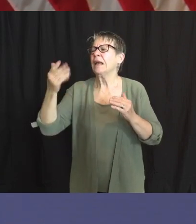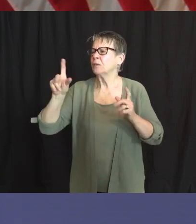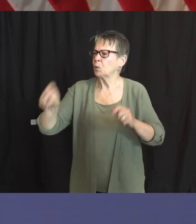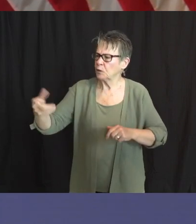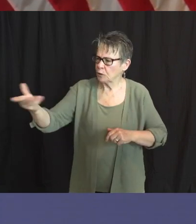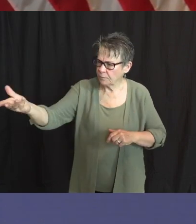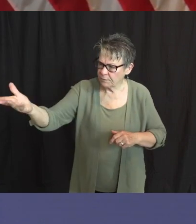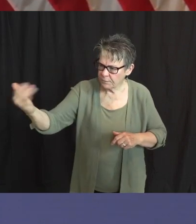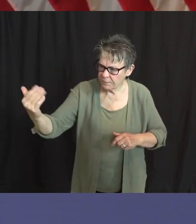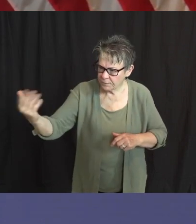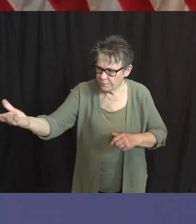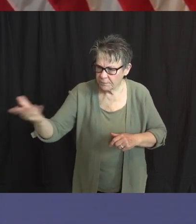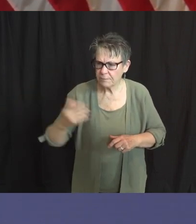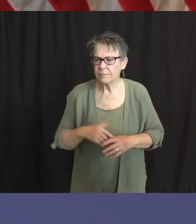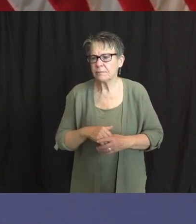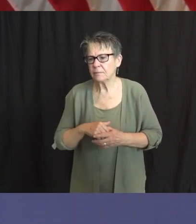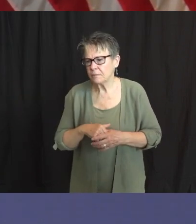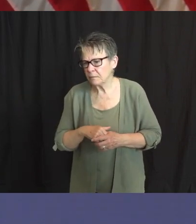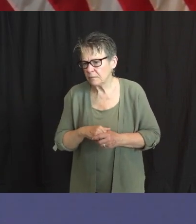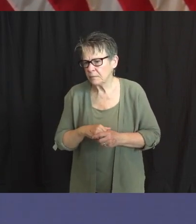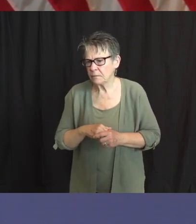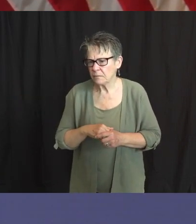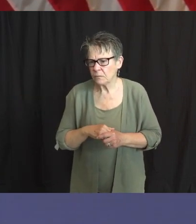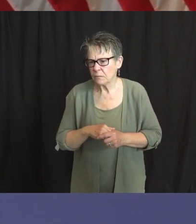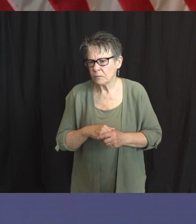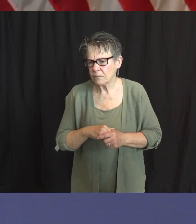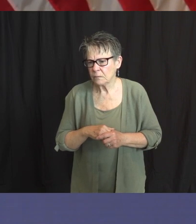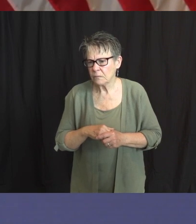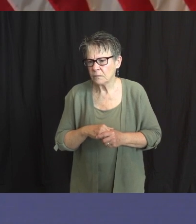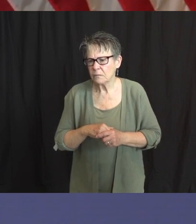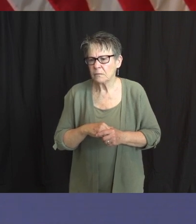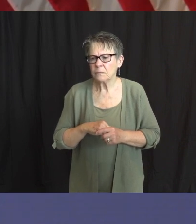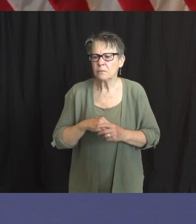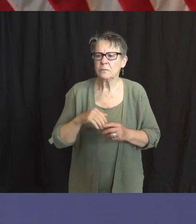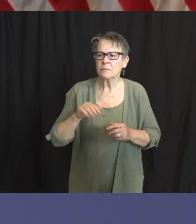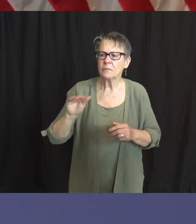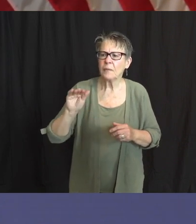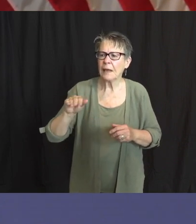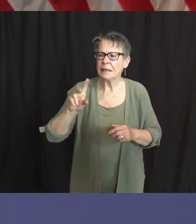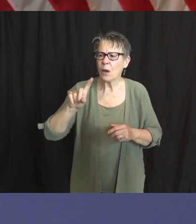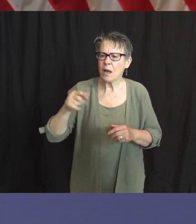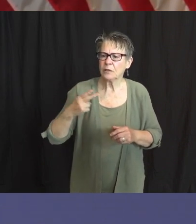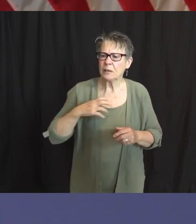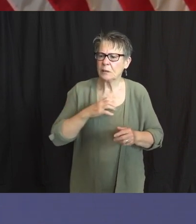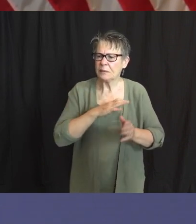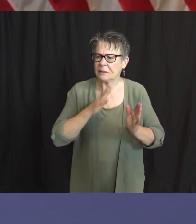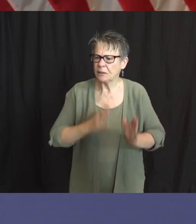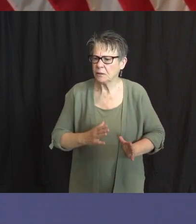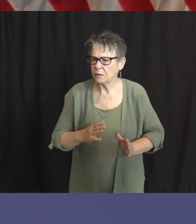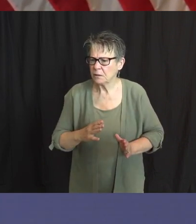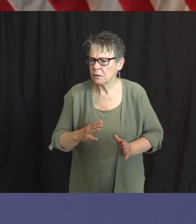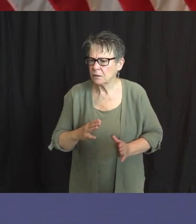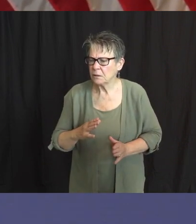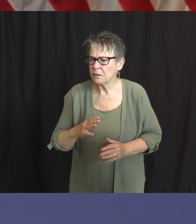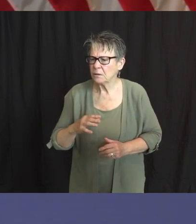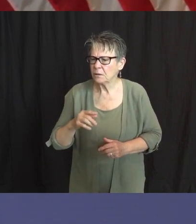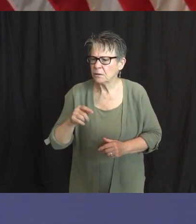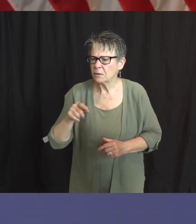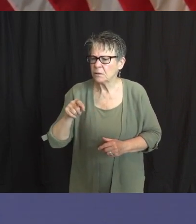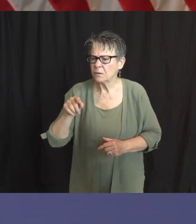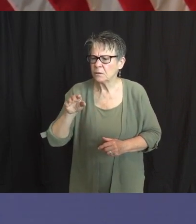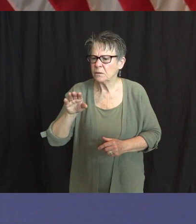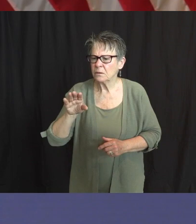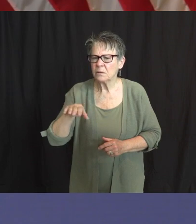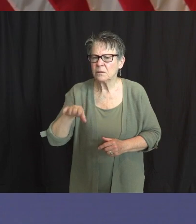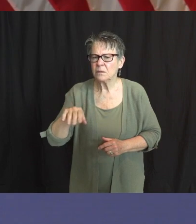the health commissioner want to comment on NorthJersey.com's story from today that cited an audio recording of her saying she can't get one-on-one time